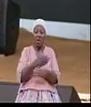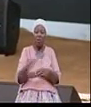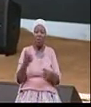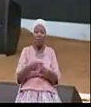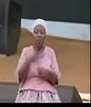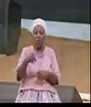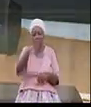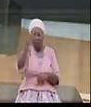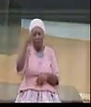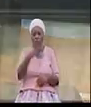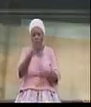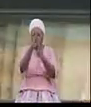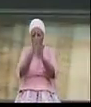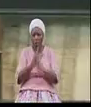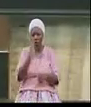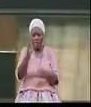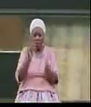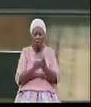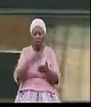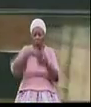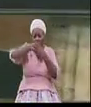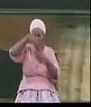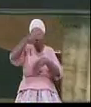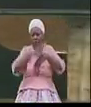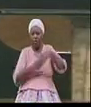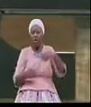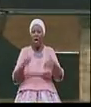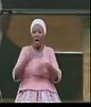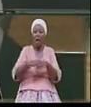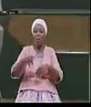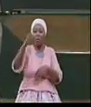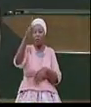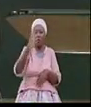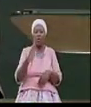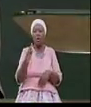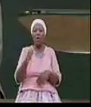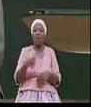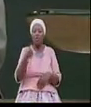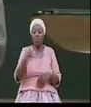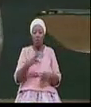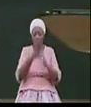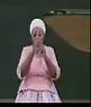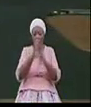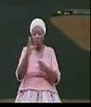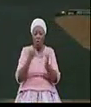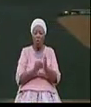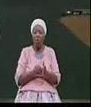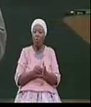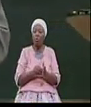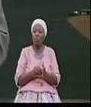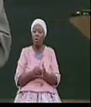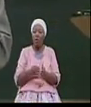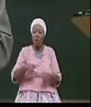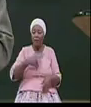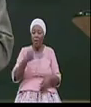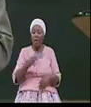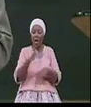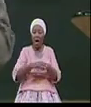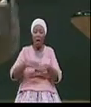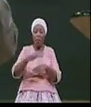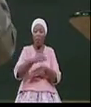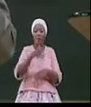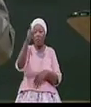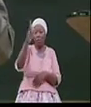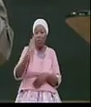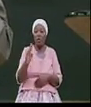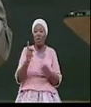own convenience above me. You honor your own feeling above me. And you honor